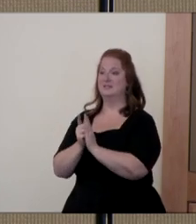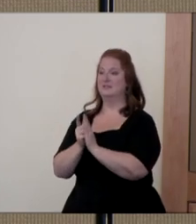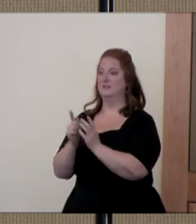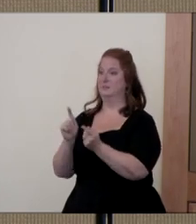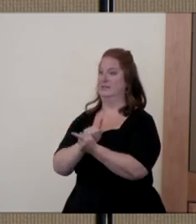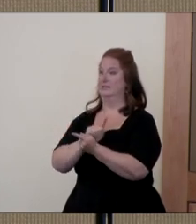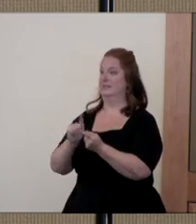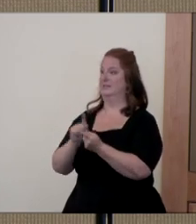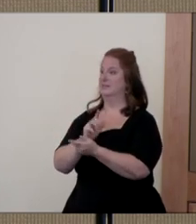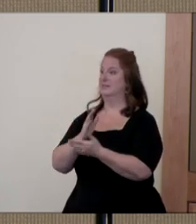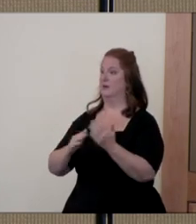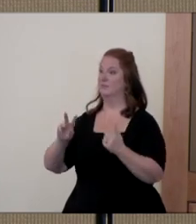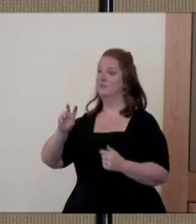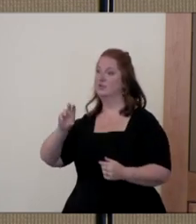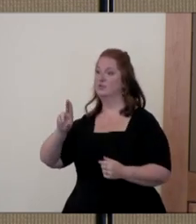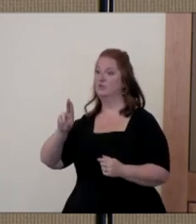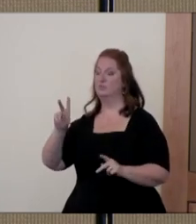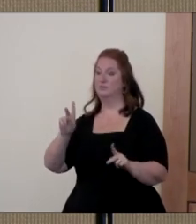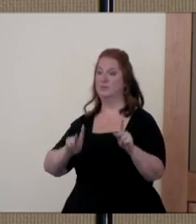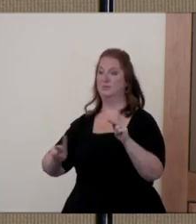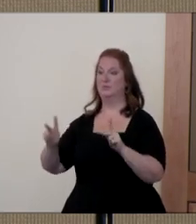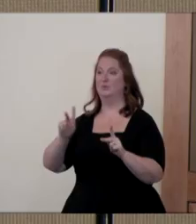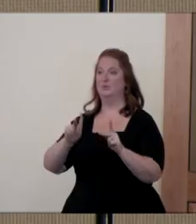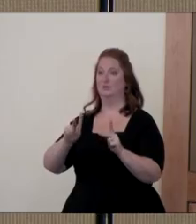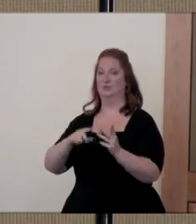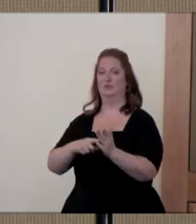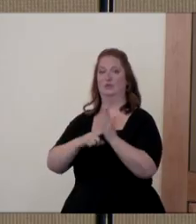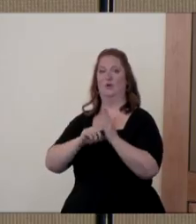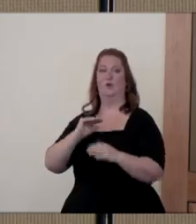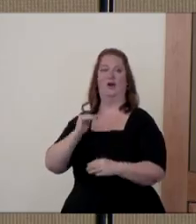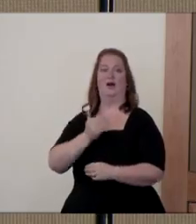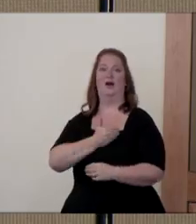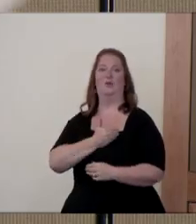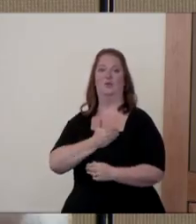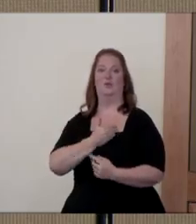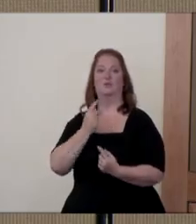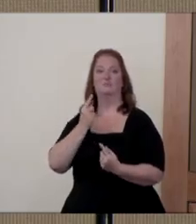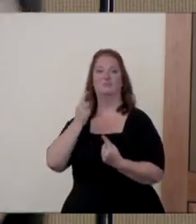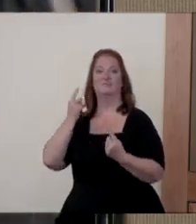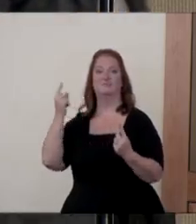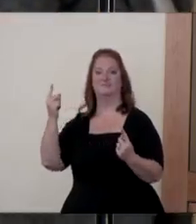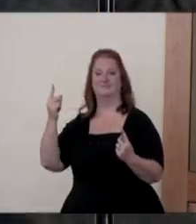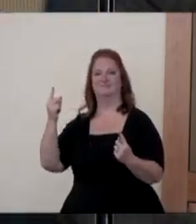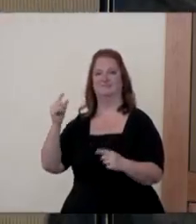at VCU who exemplify our university's national prominence.